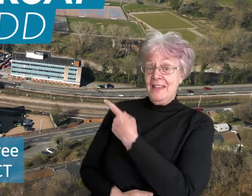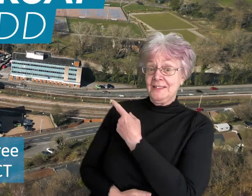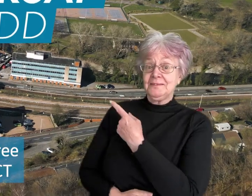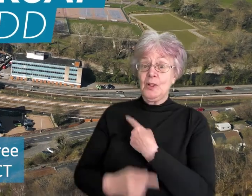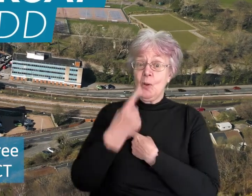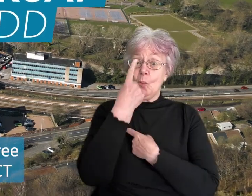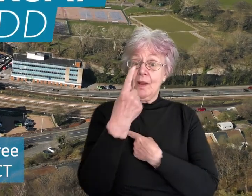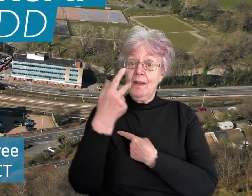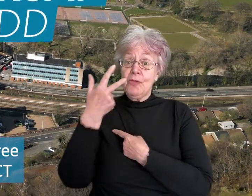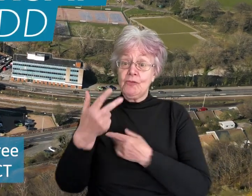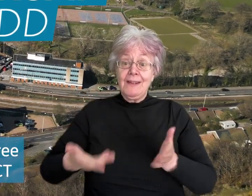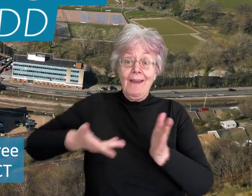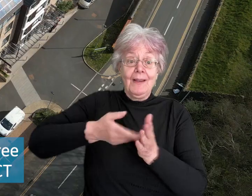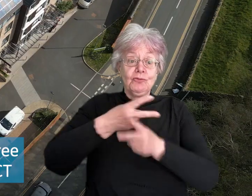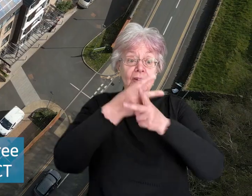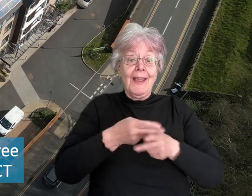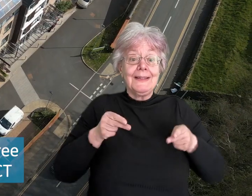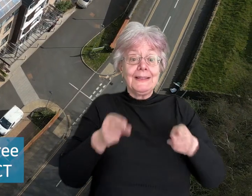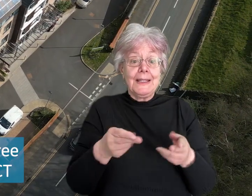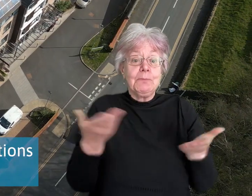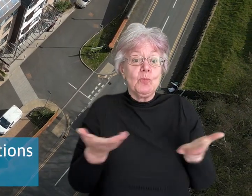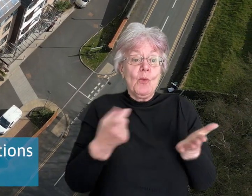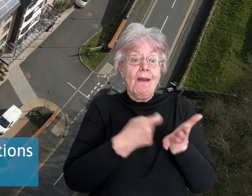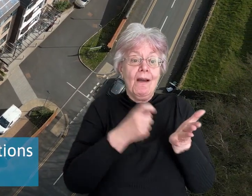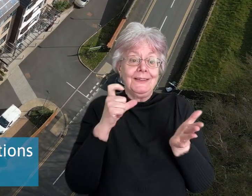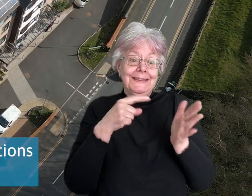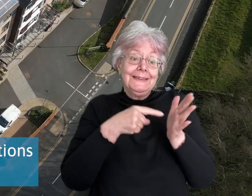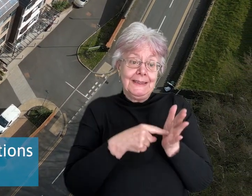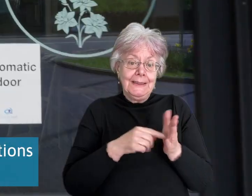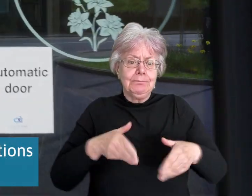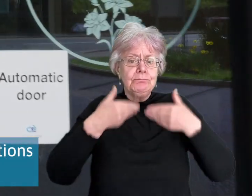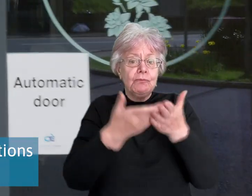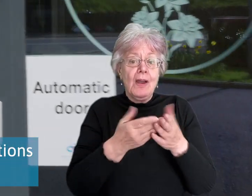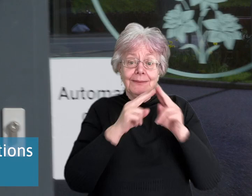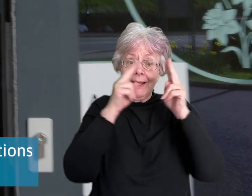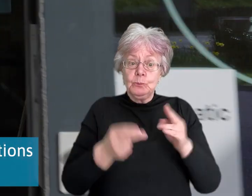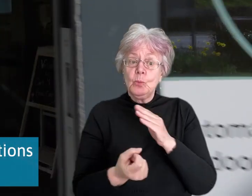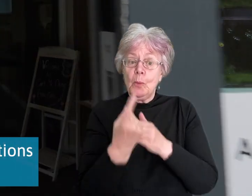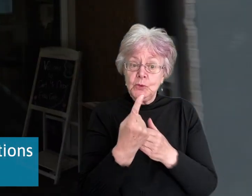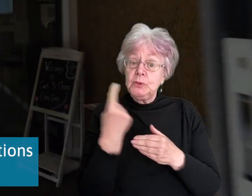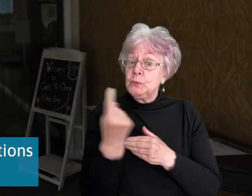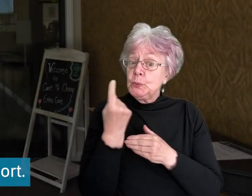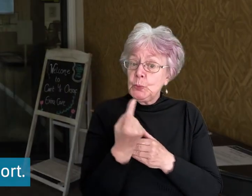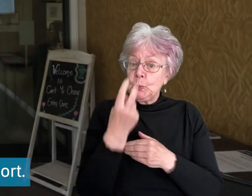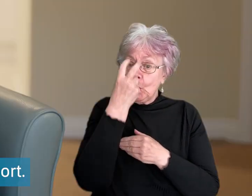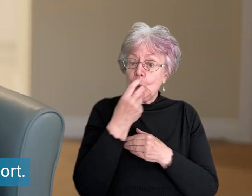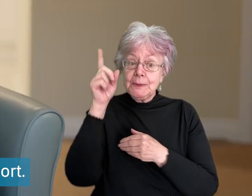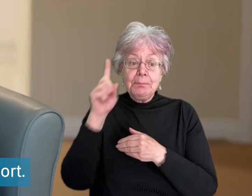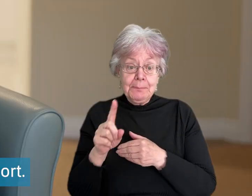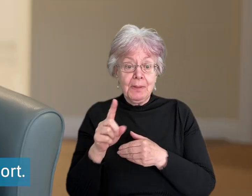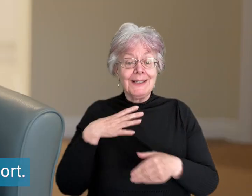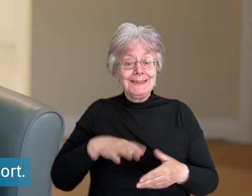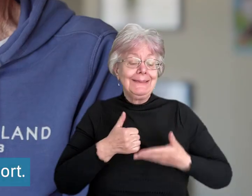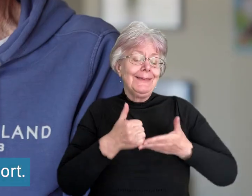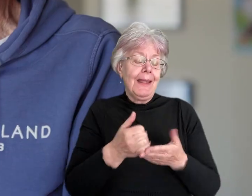Cwrt Yr Orsaf is one of 3 extra care schemes in RCT, and we provide housing options for older people that require